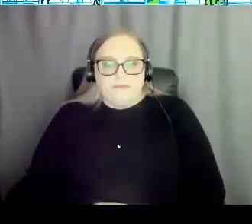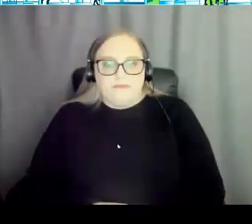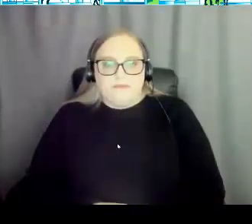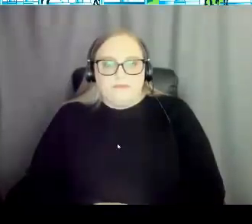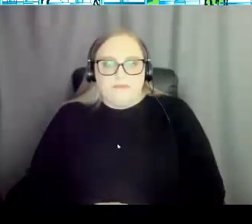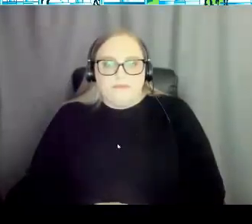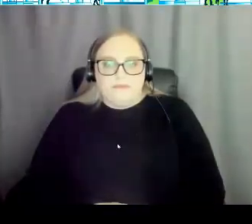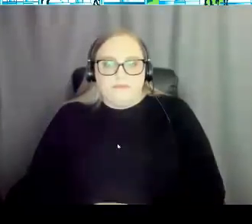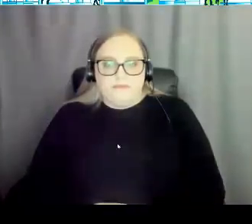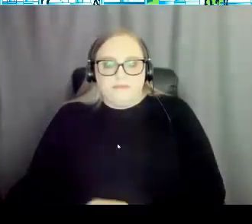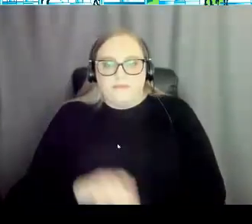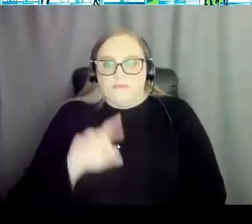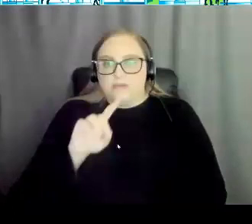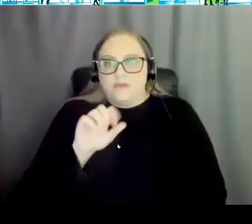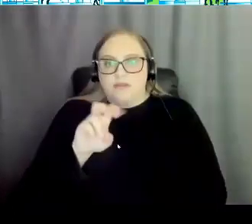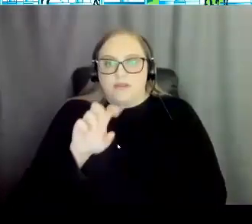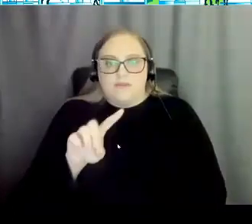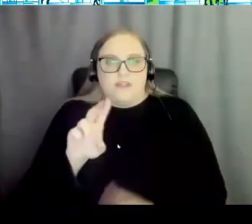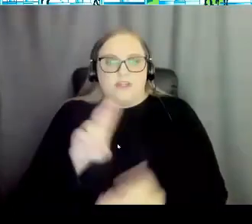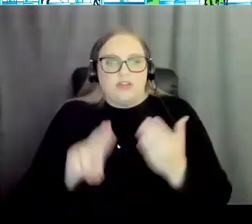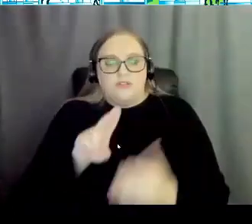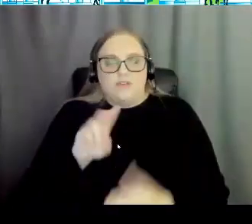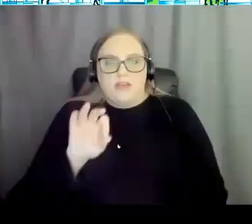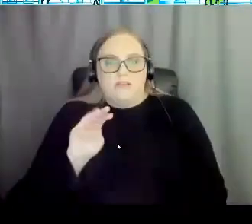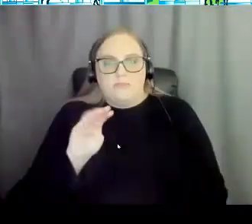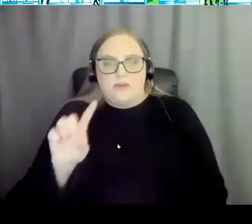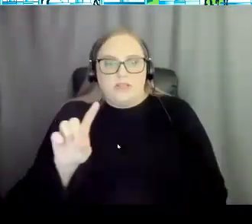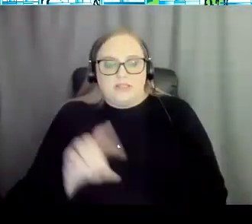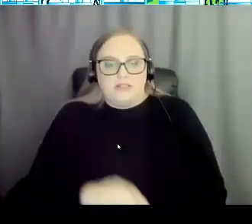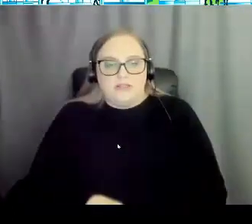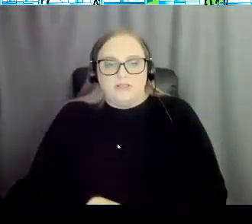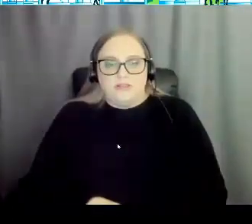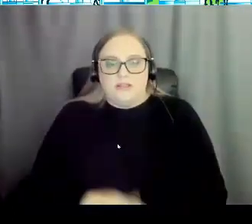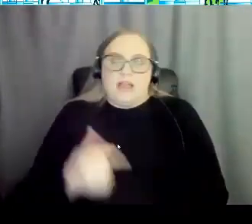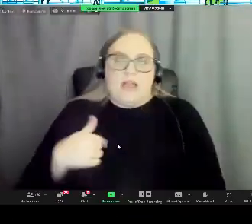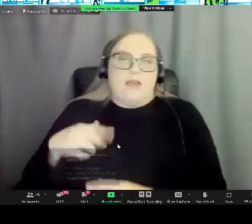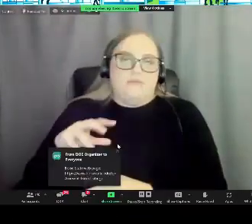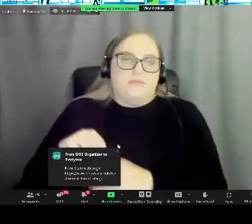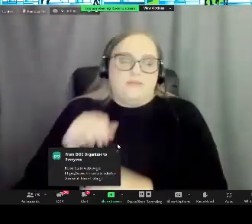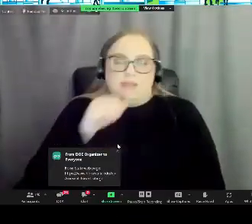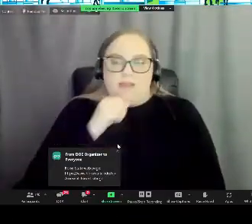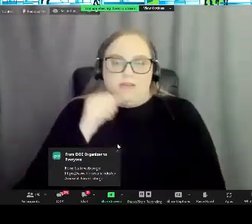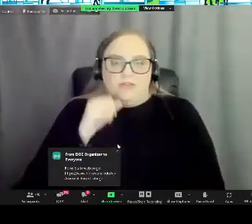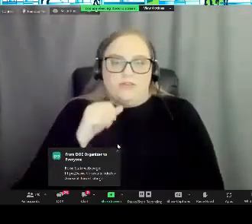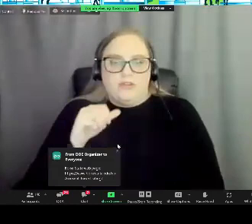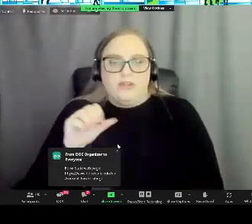We have David from University of Maryland. Which is actually, I'm part of the Arizona State Consortium.